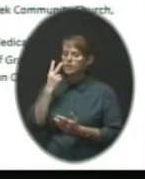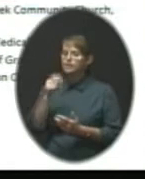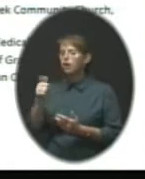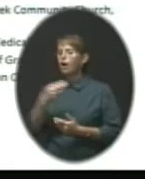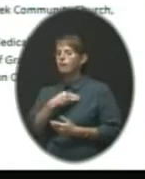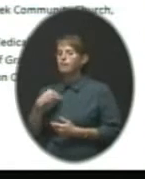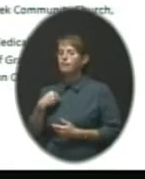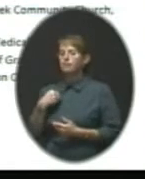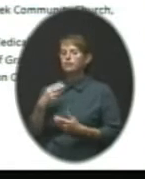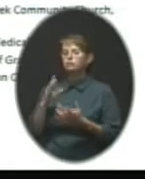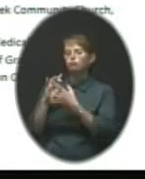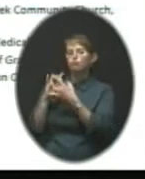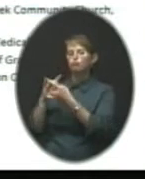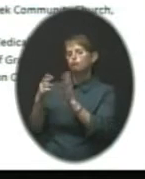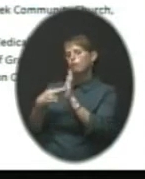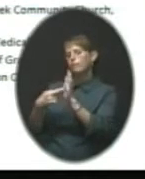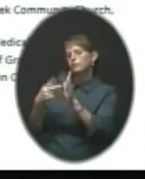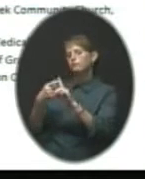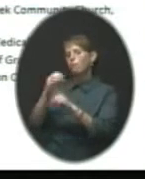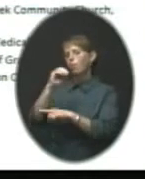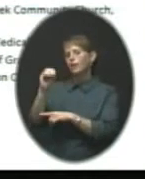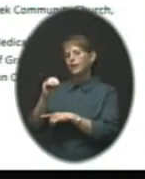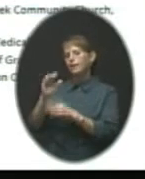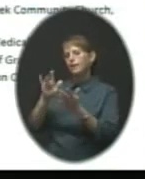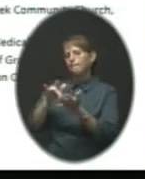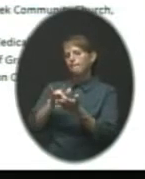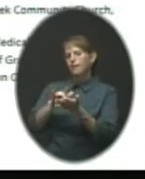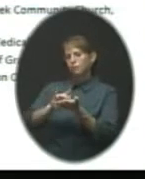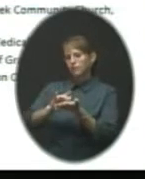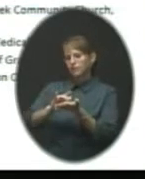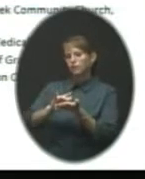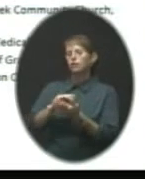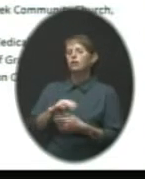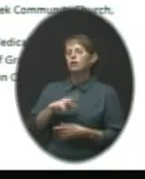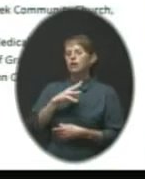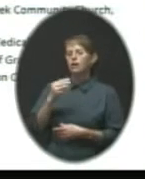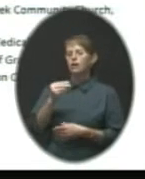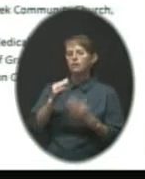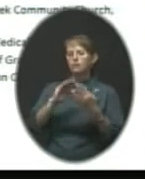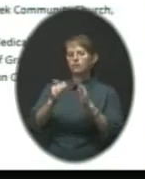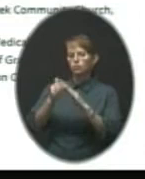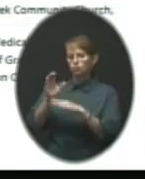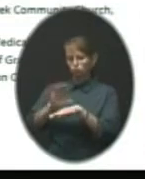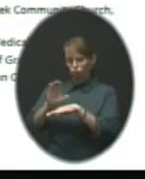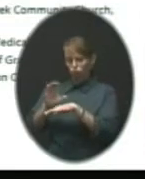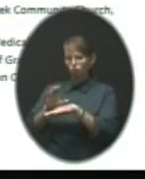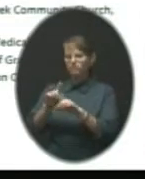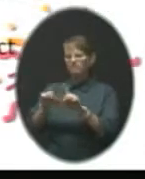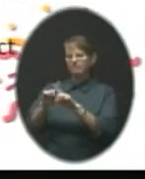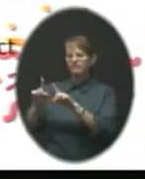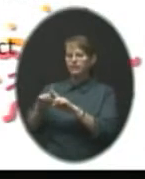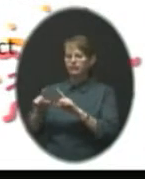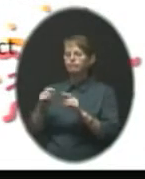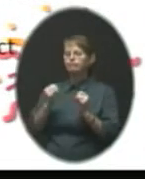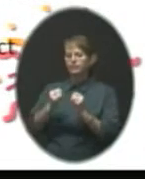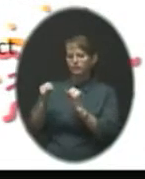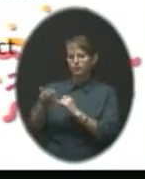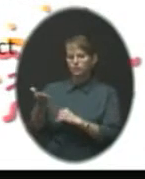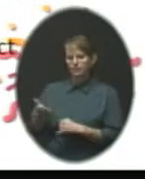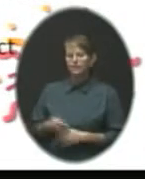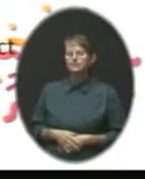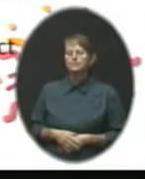Center, representing some of the area community churches, so in different individuals that were there. As